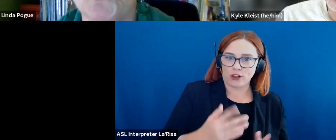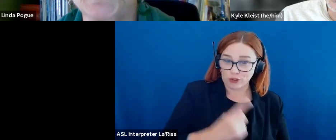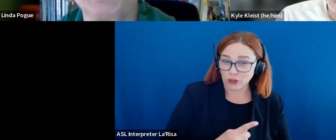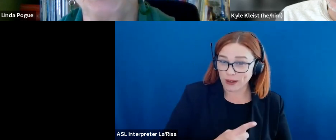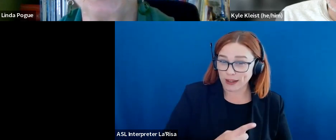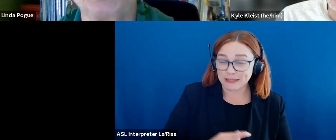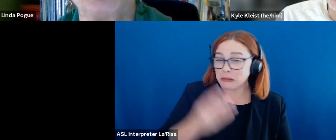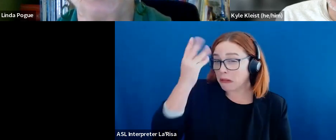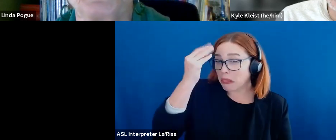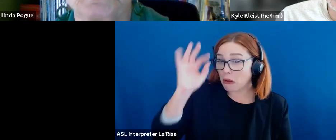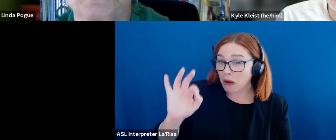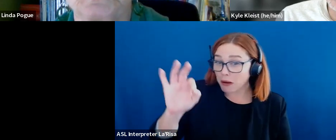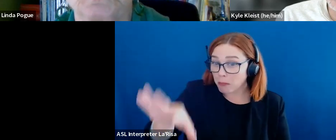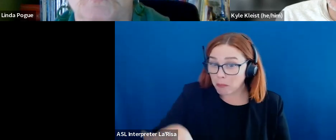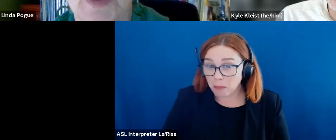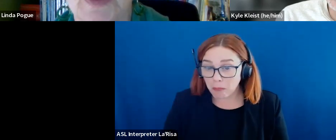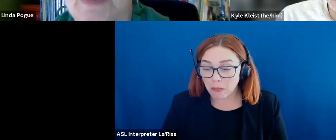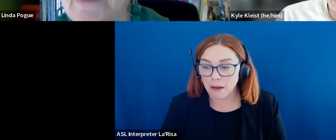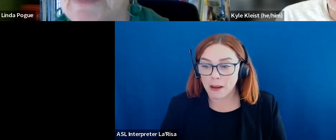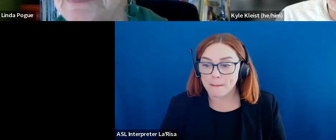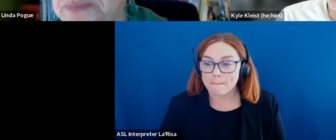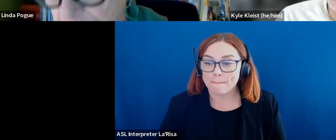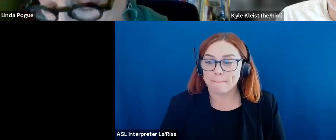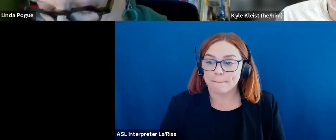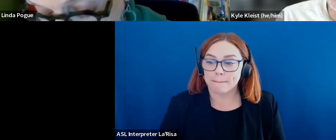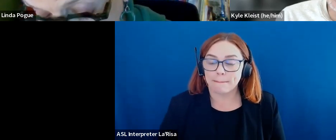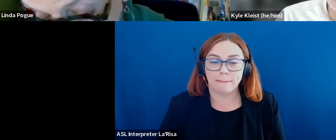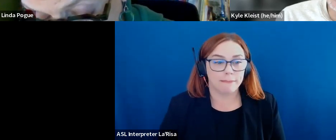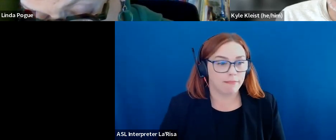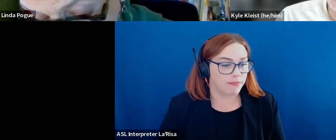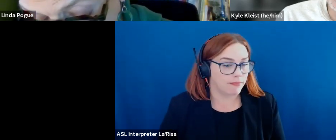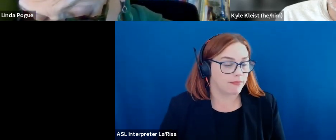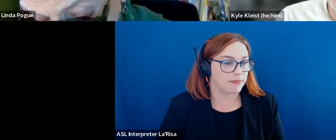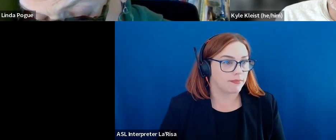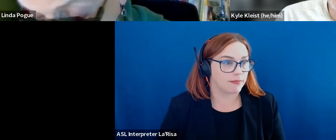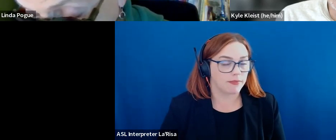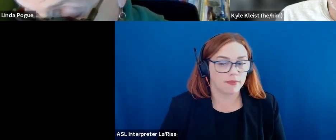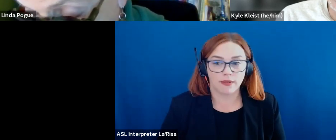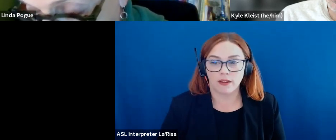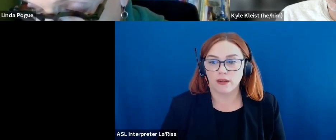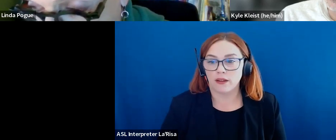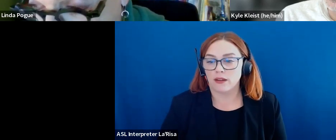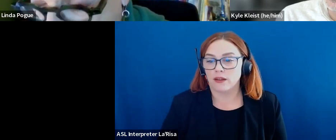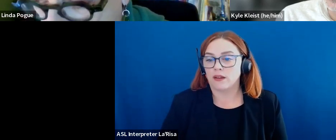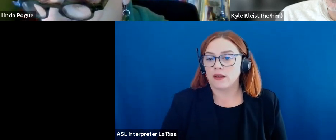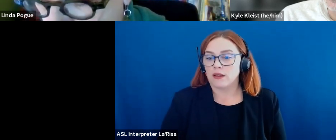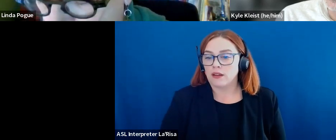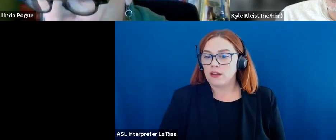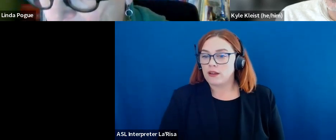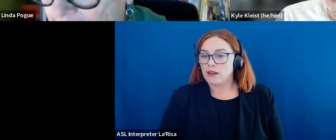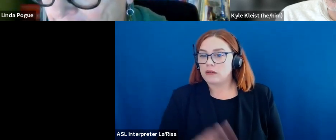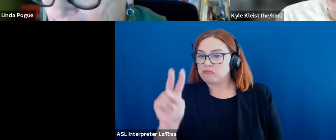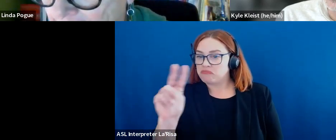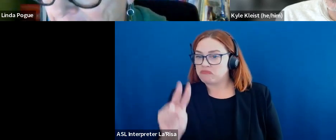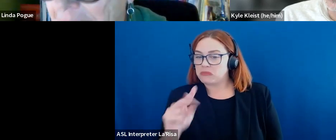it's a thought. Mm. We have one. We have used retired veterans to help